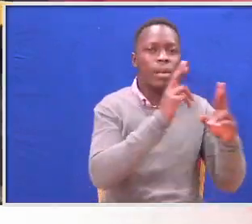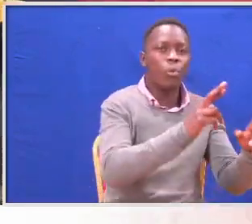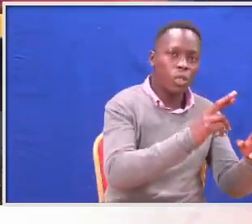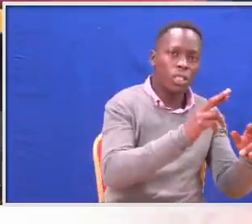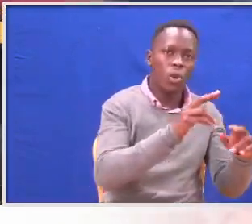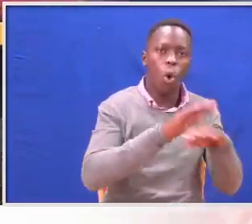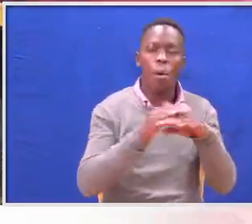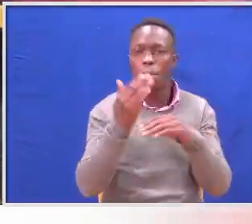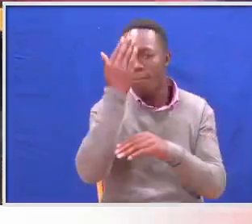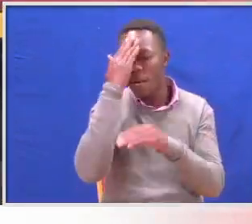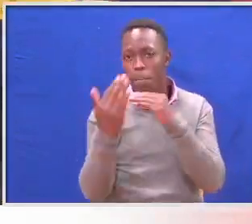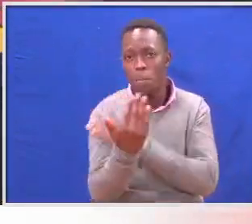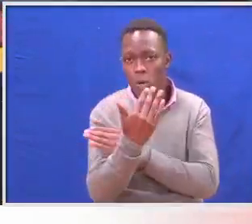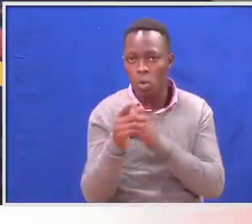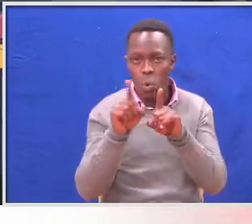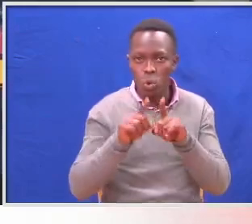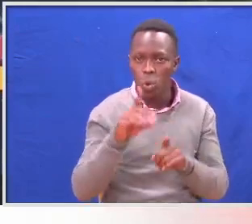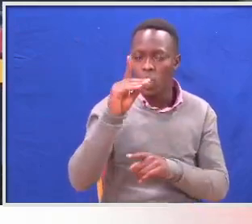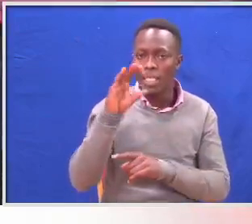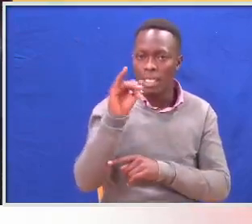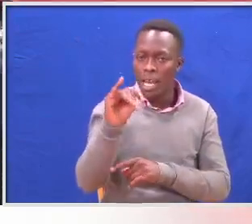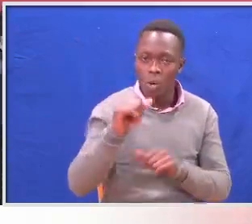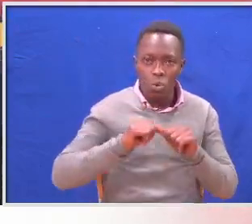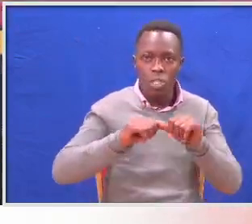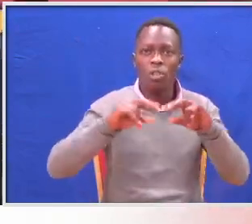Monday morning. Detectives are already investigating the